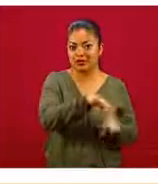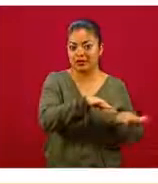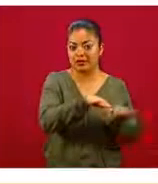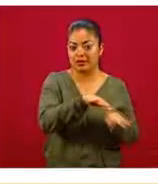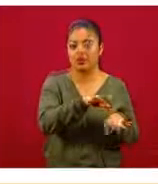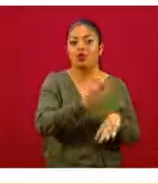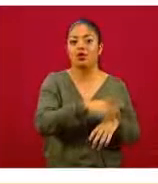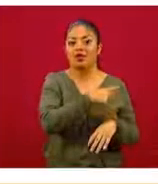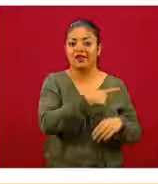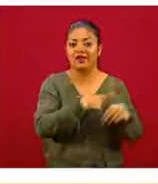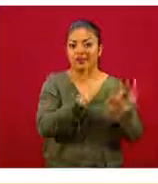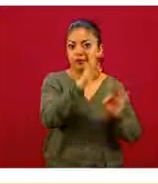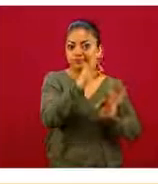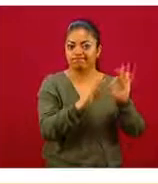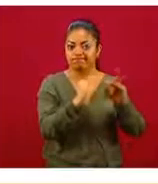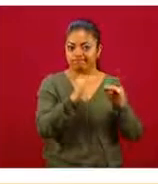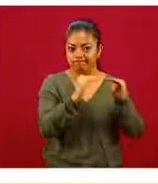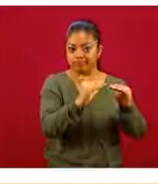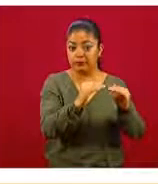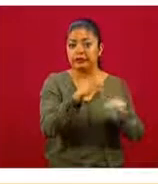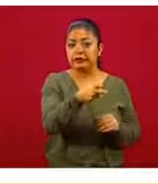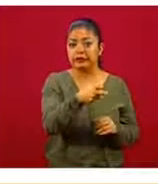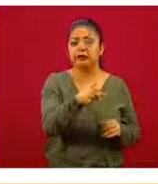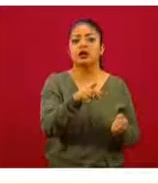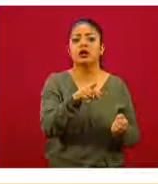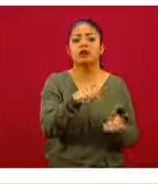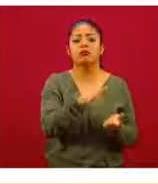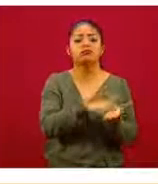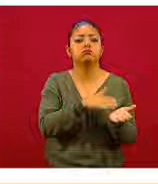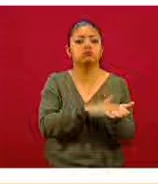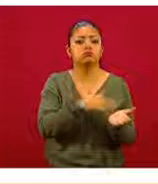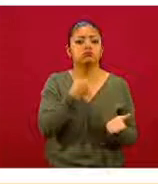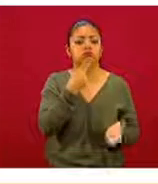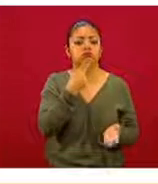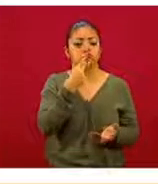professionals, because we need to standardize processes for them.